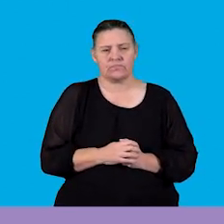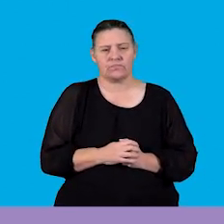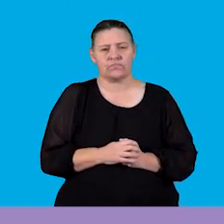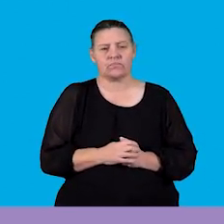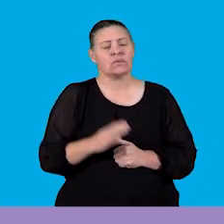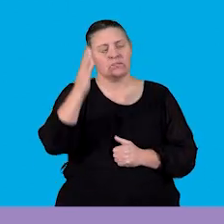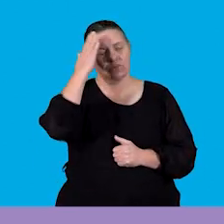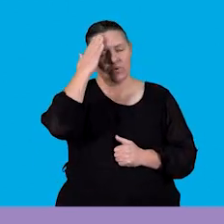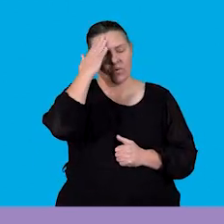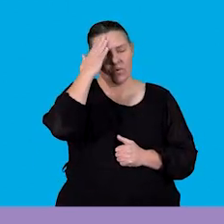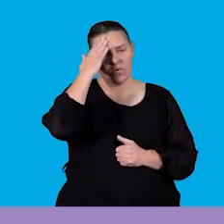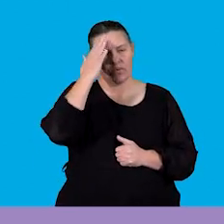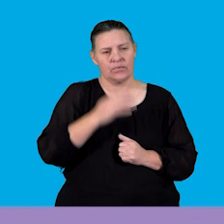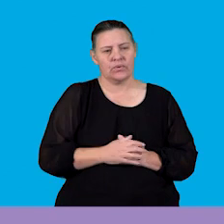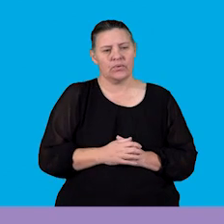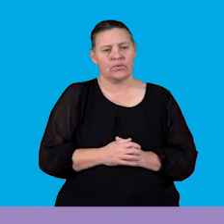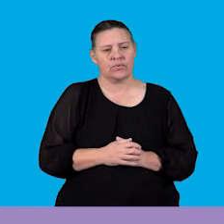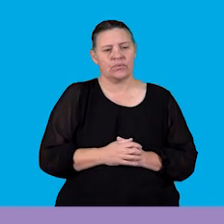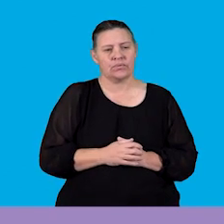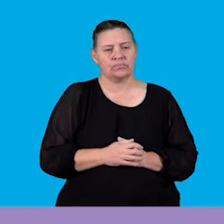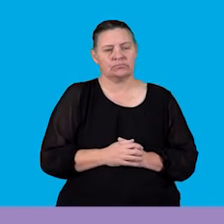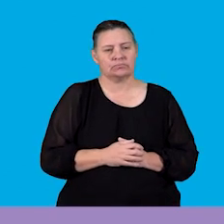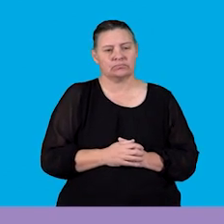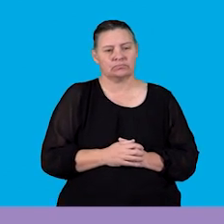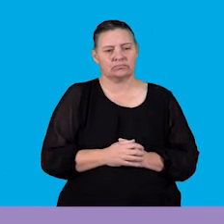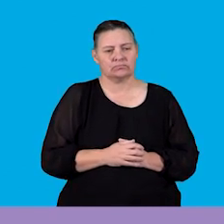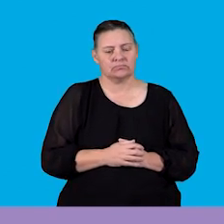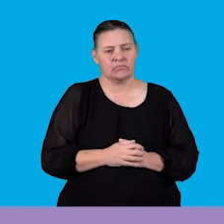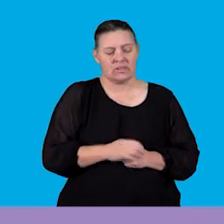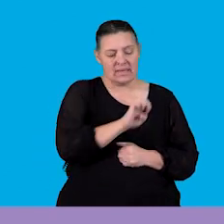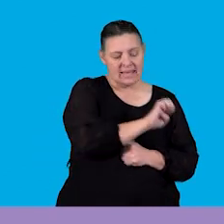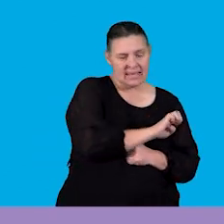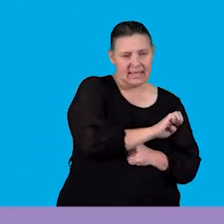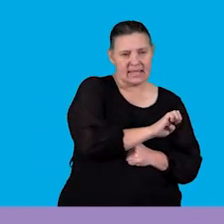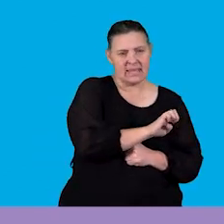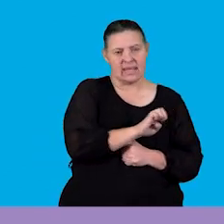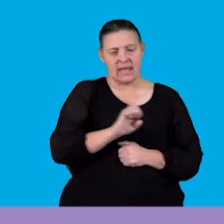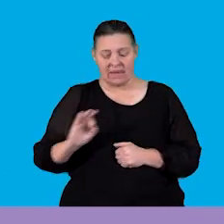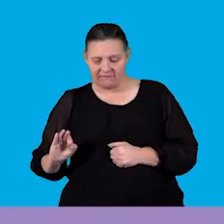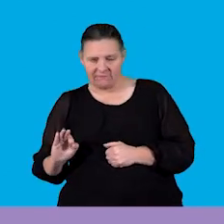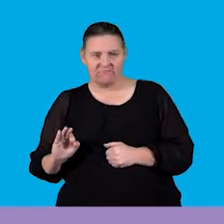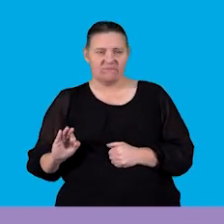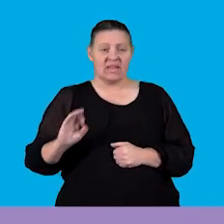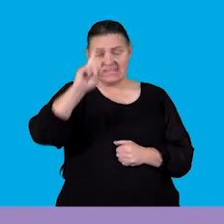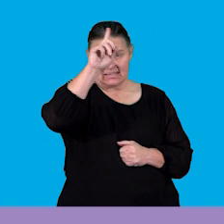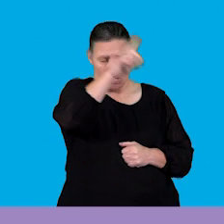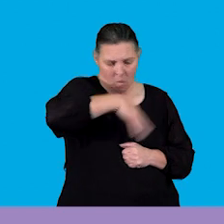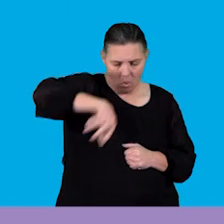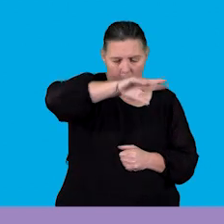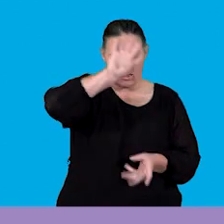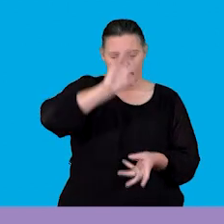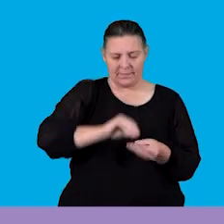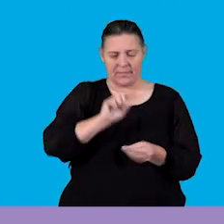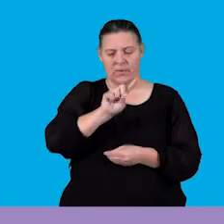that value there. So we know that angle D plus angle E plus angle F, those add up